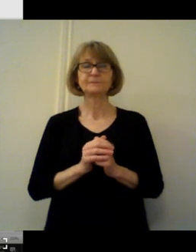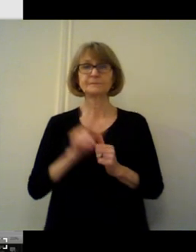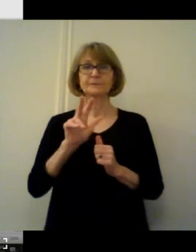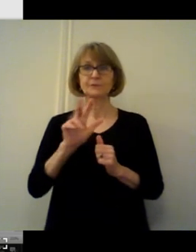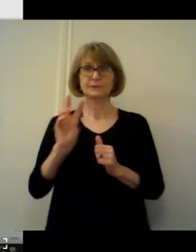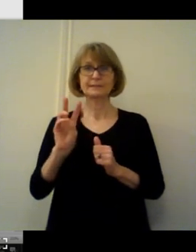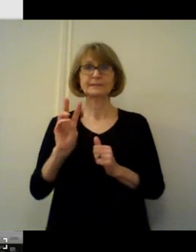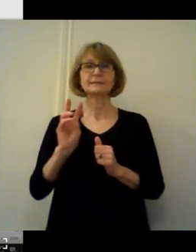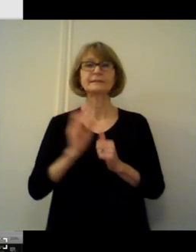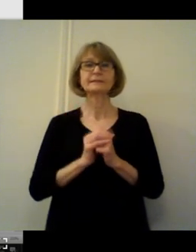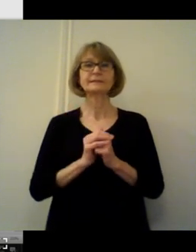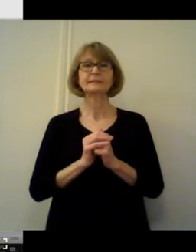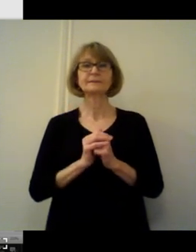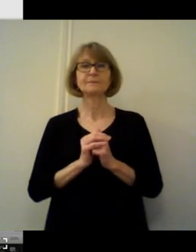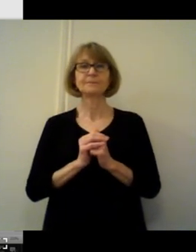36.